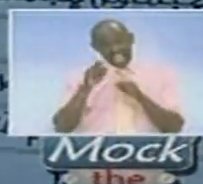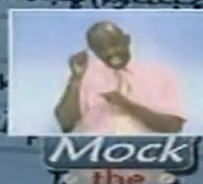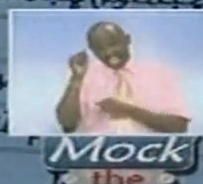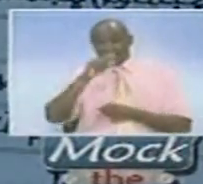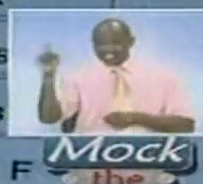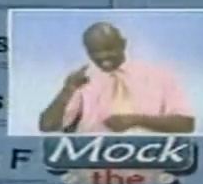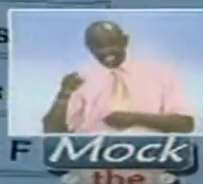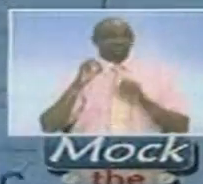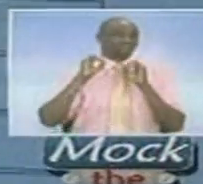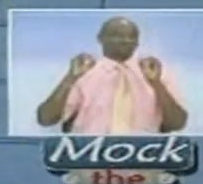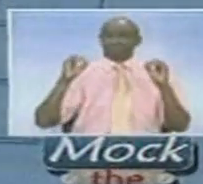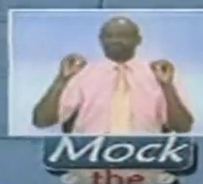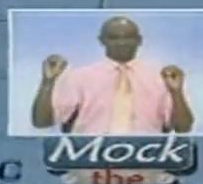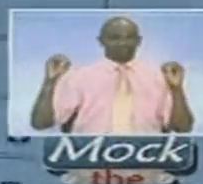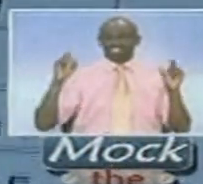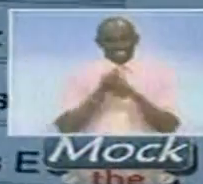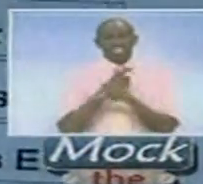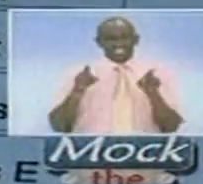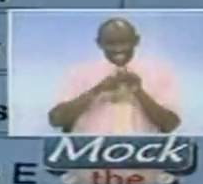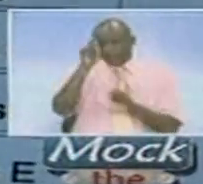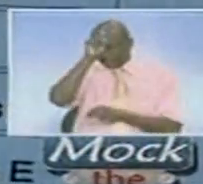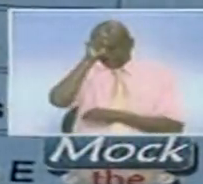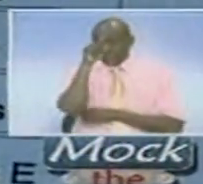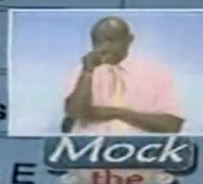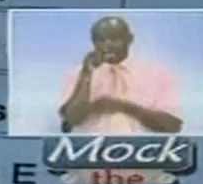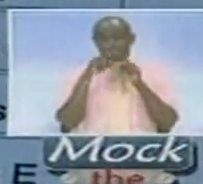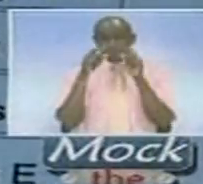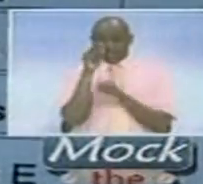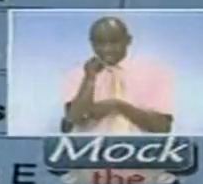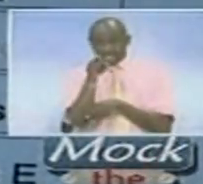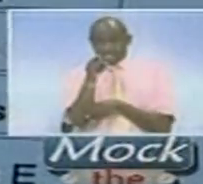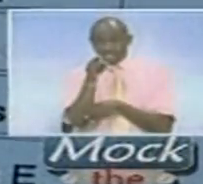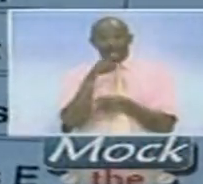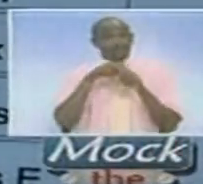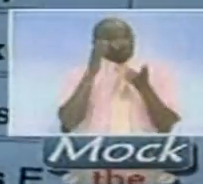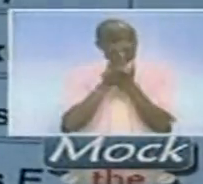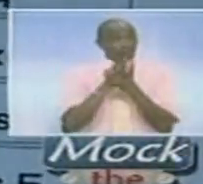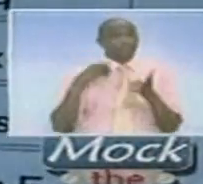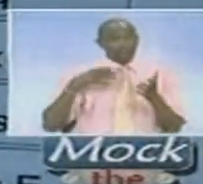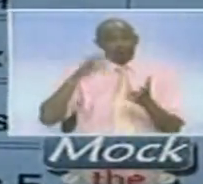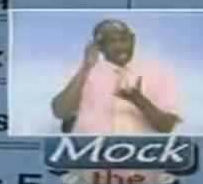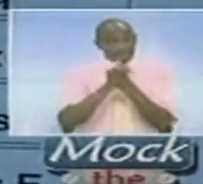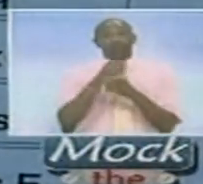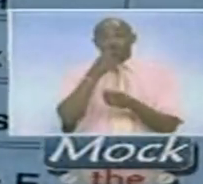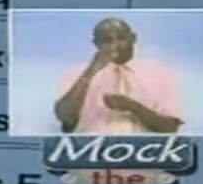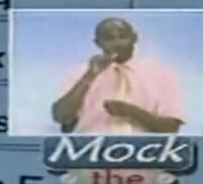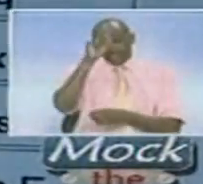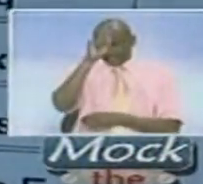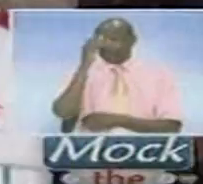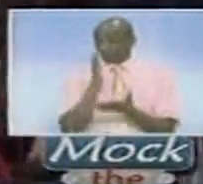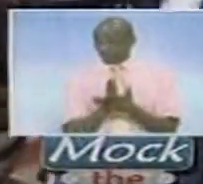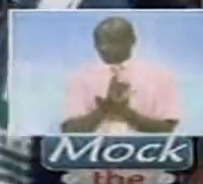get characters that look similar to the Egyptian hieroglyphs. After all, the Luo are believed to have come from Egypt,